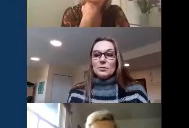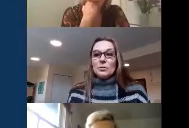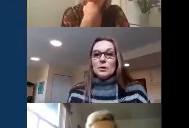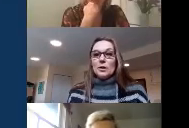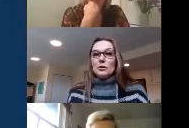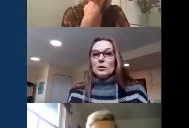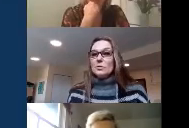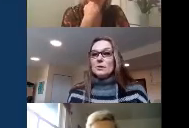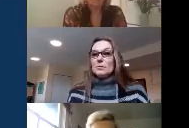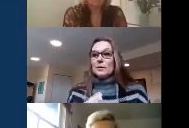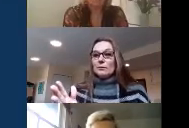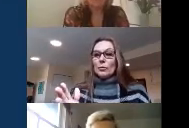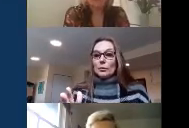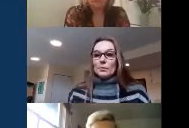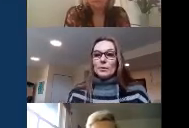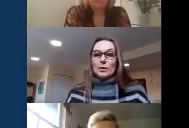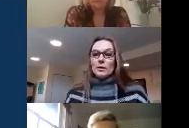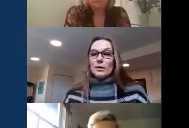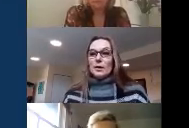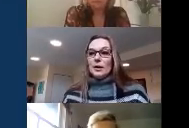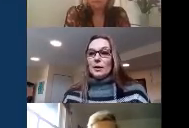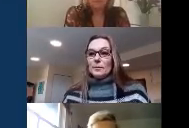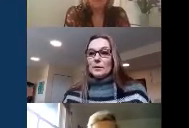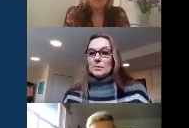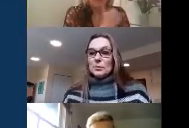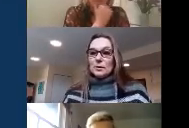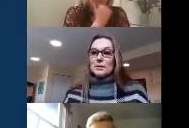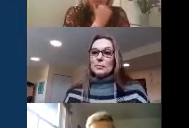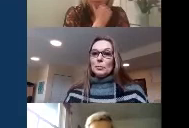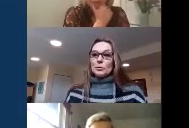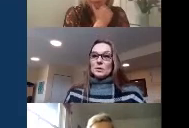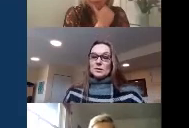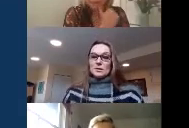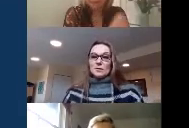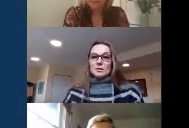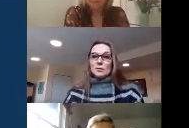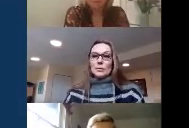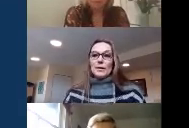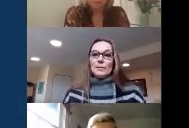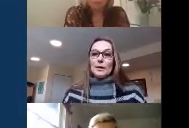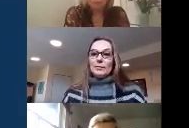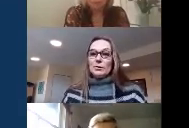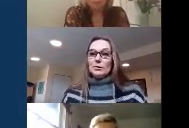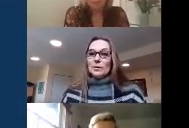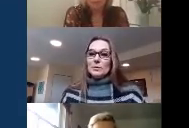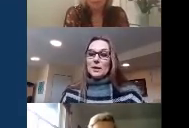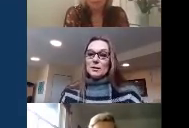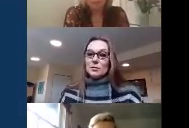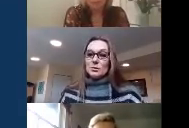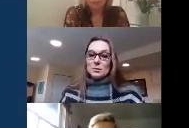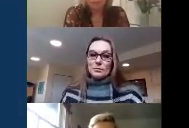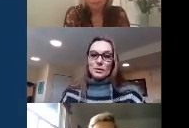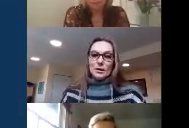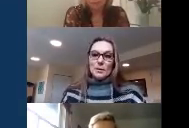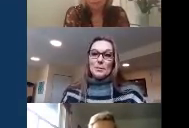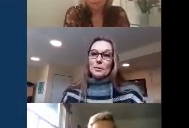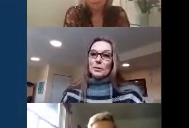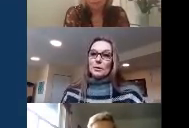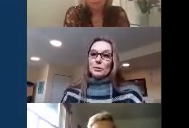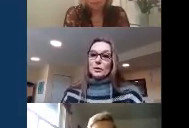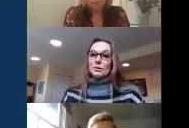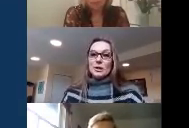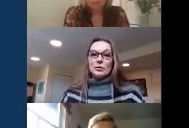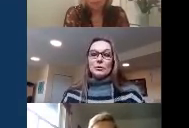just have to use them and forward them on. It's a pretty simple process, and we have been having good uptake in terms of